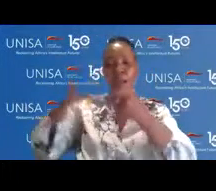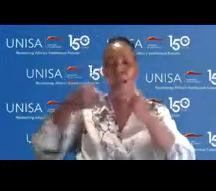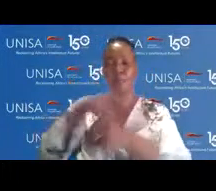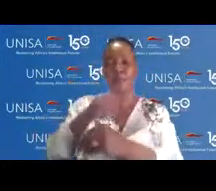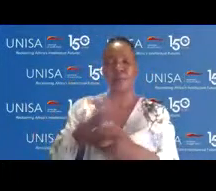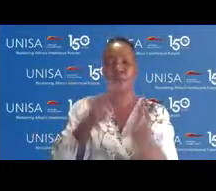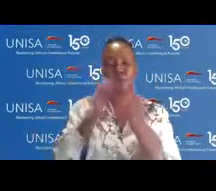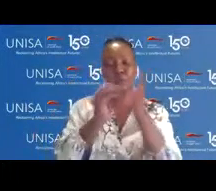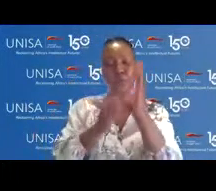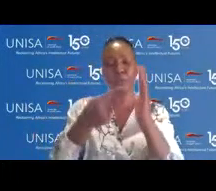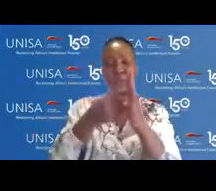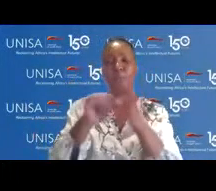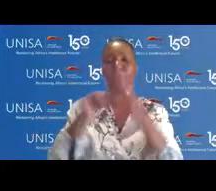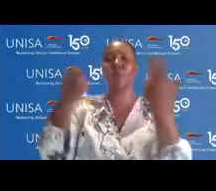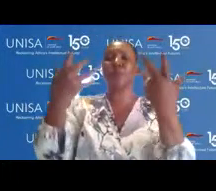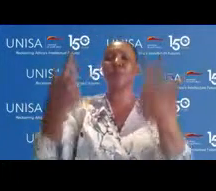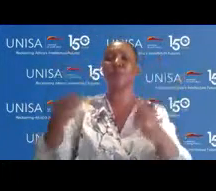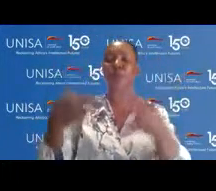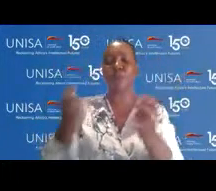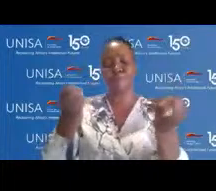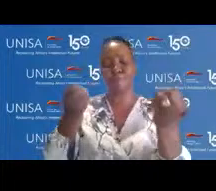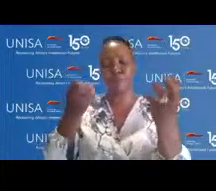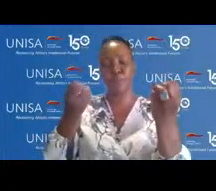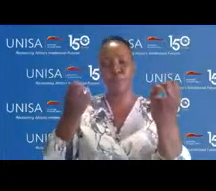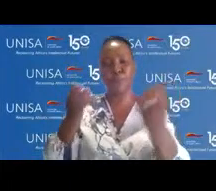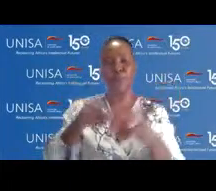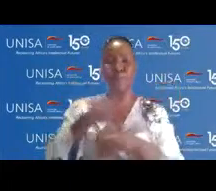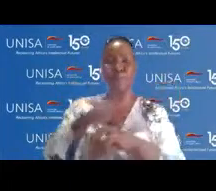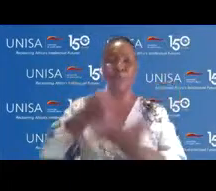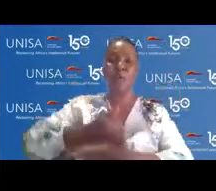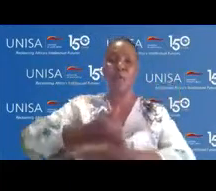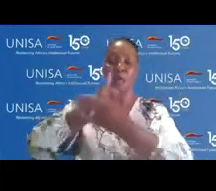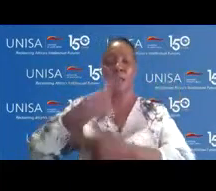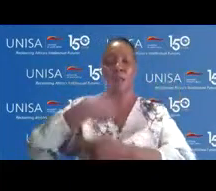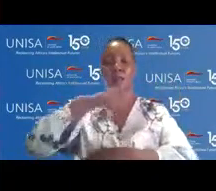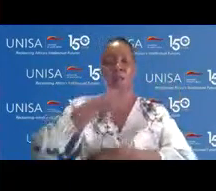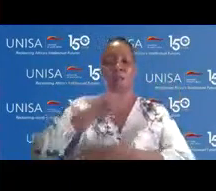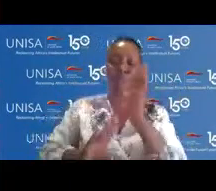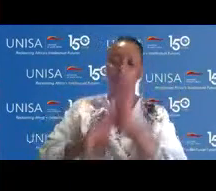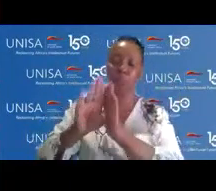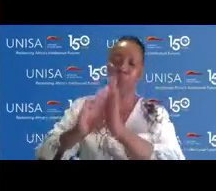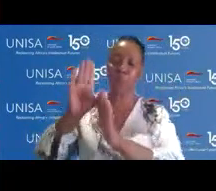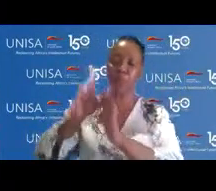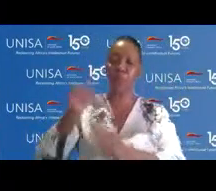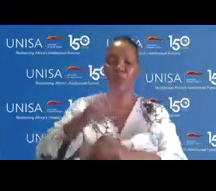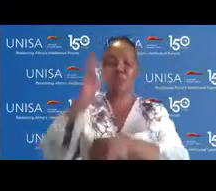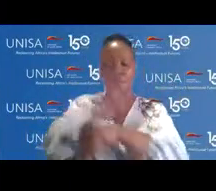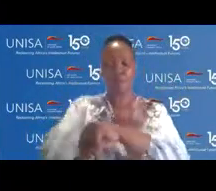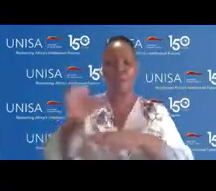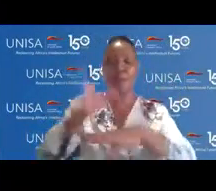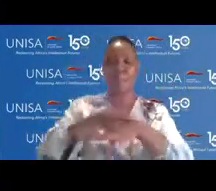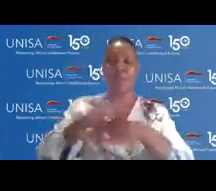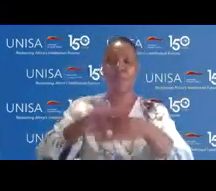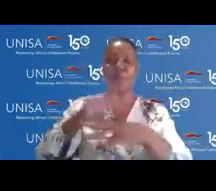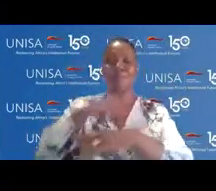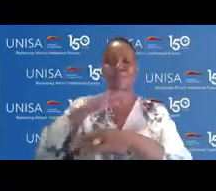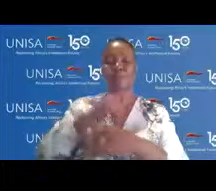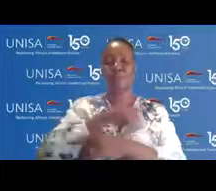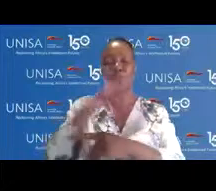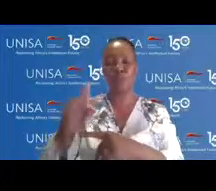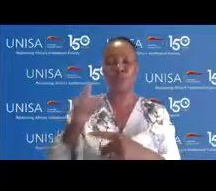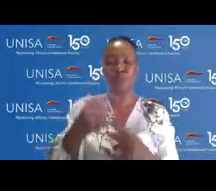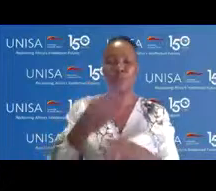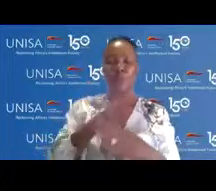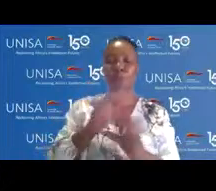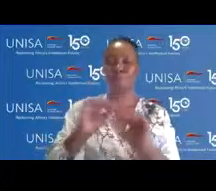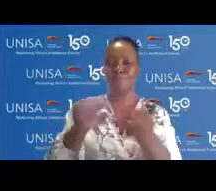very important information that can really help us develop these courses to make it even more effective for you guys, the students. All right, for tomorrow, as